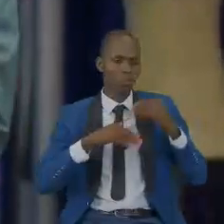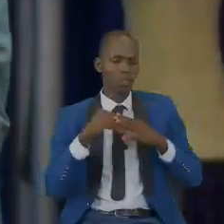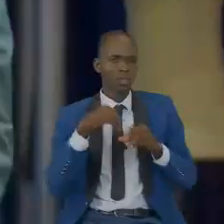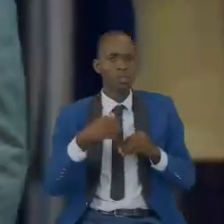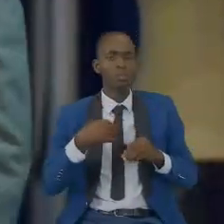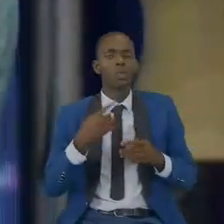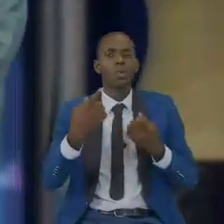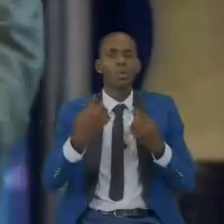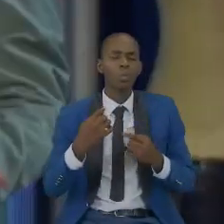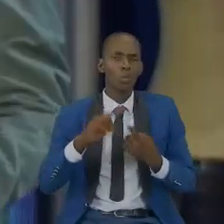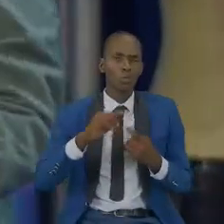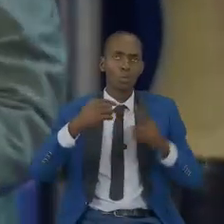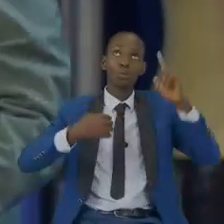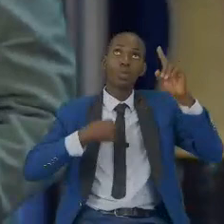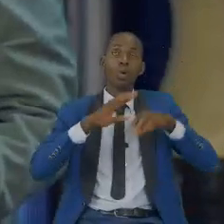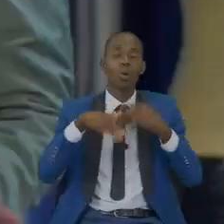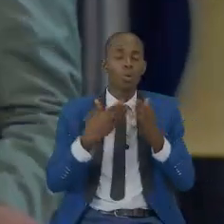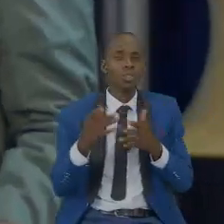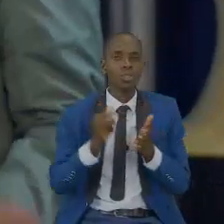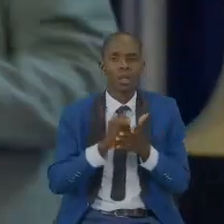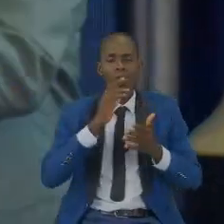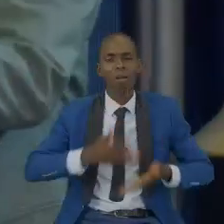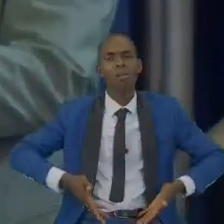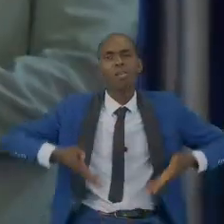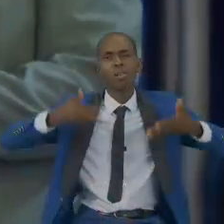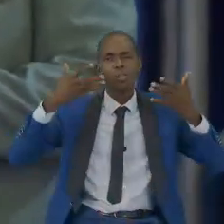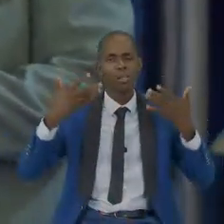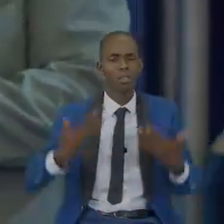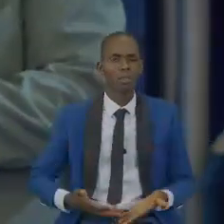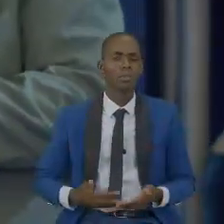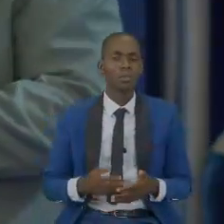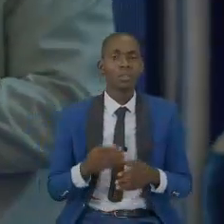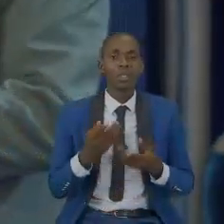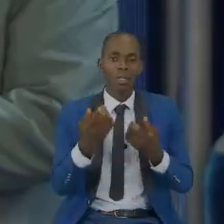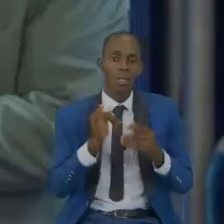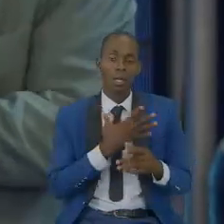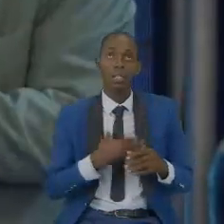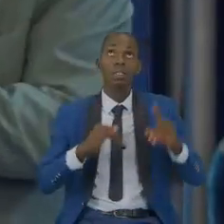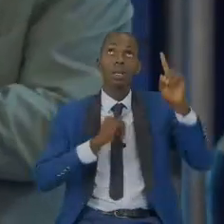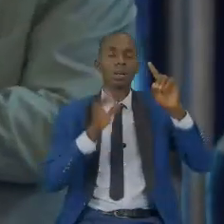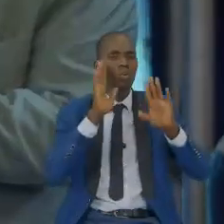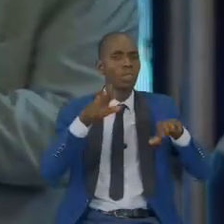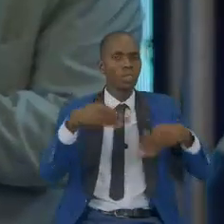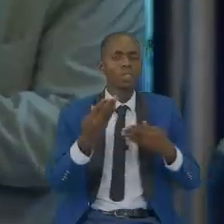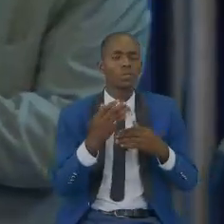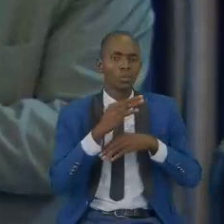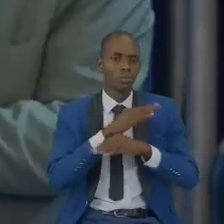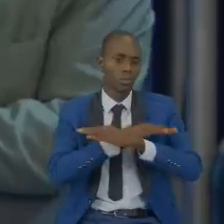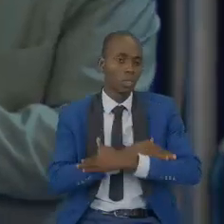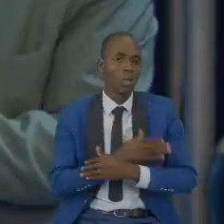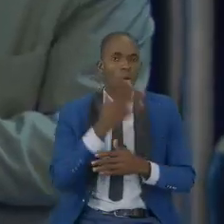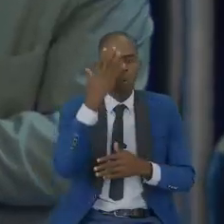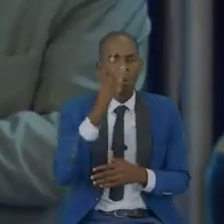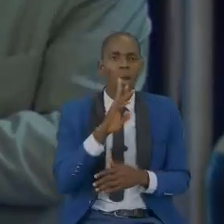that labor and are heavy laden, I will give you rest. And why am I going to fear? We have surpassing faith, more than the faith we have